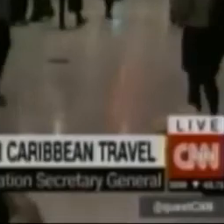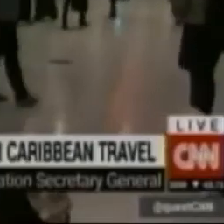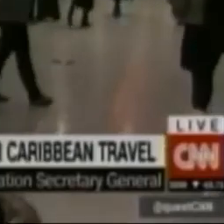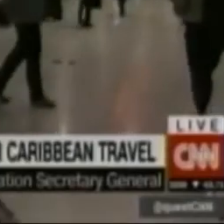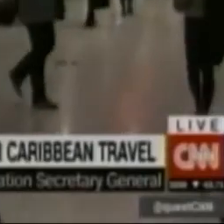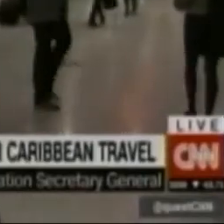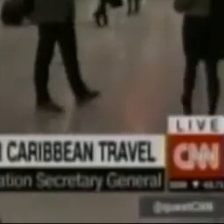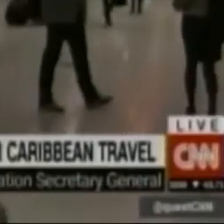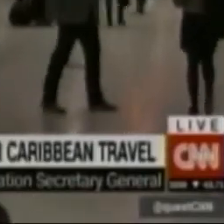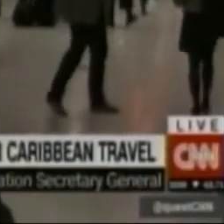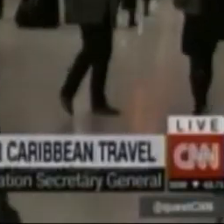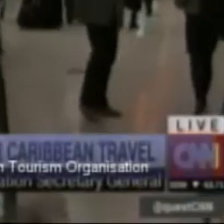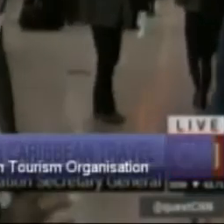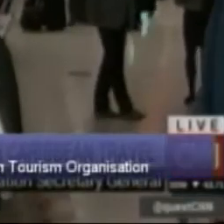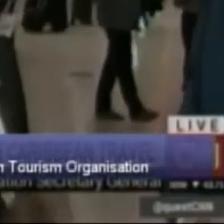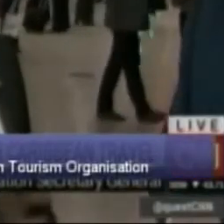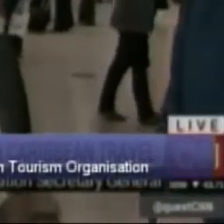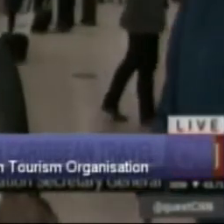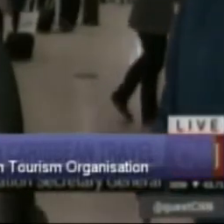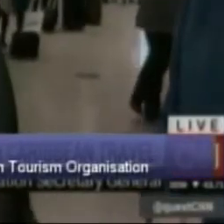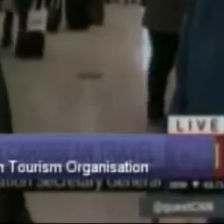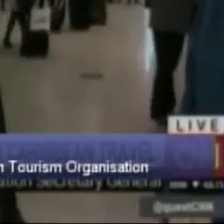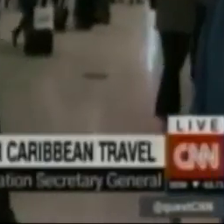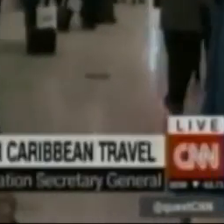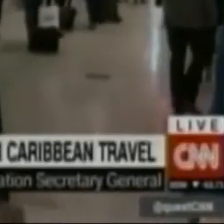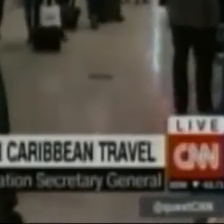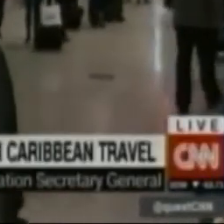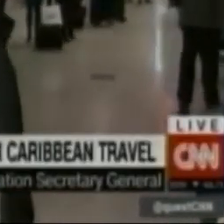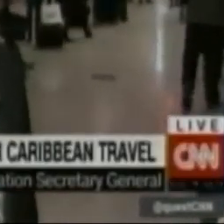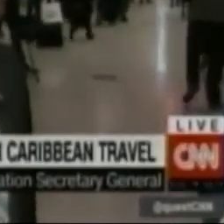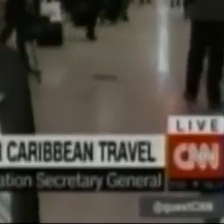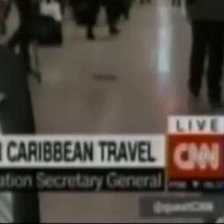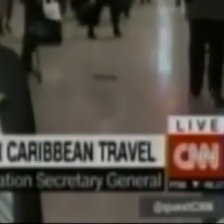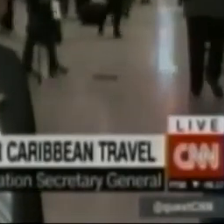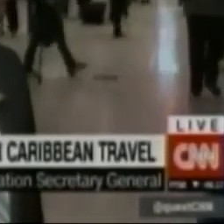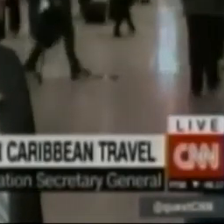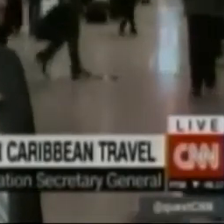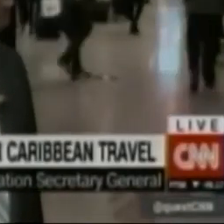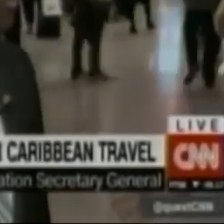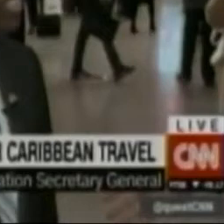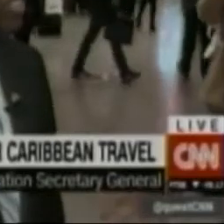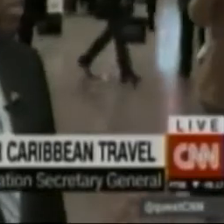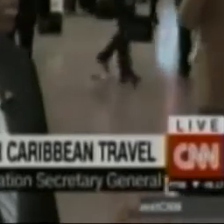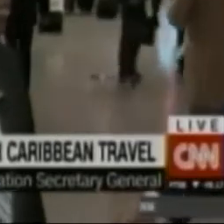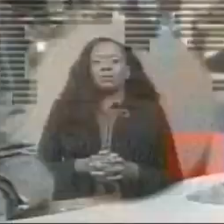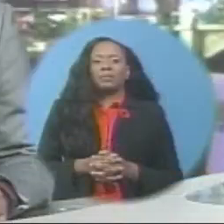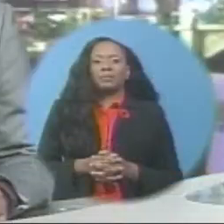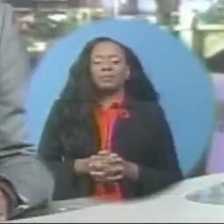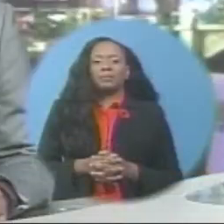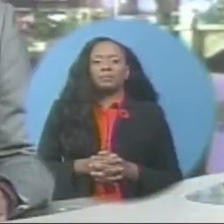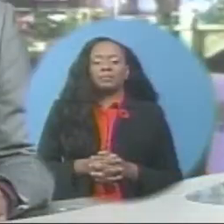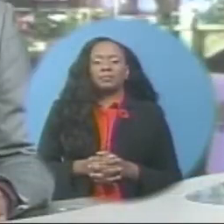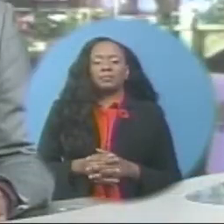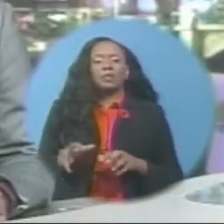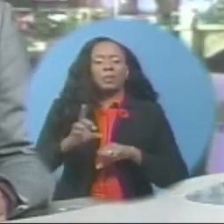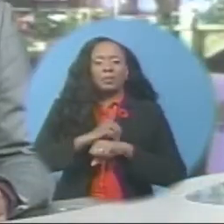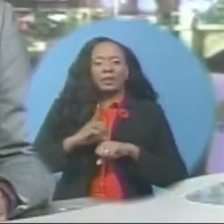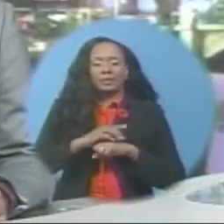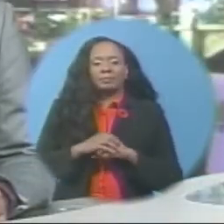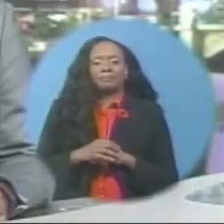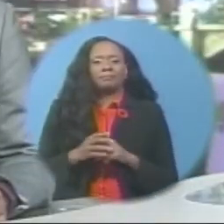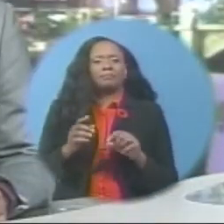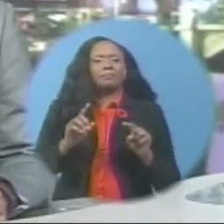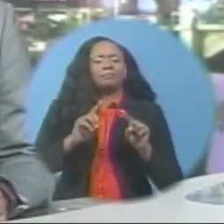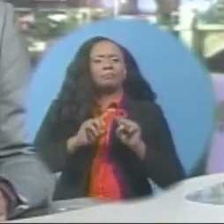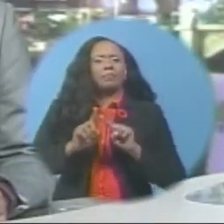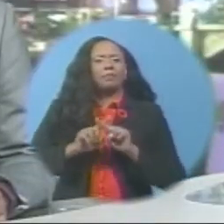to pool our resources to get a massive campaign out to say that the Caribbean is open for business. That's what we need to do. In Dominica,